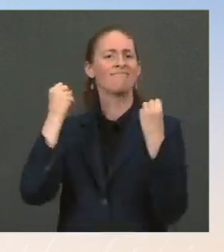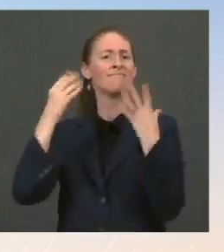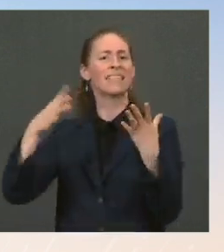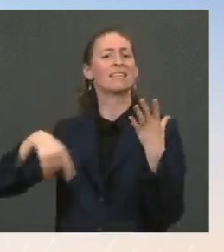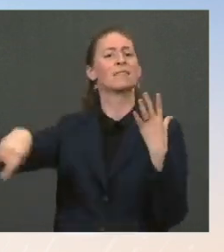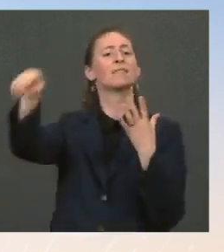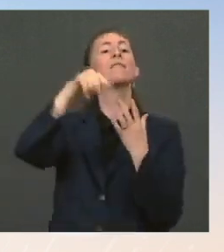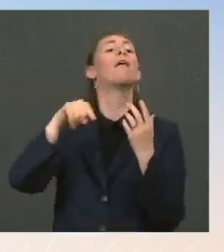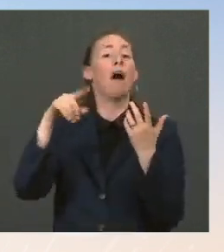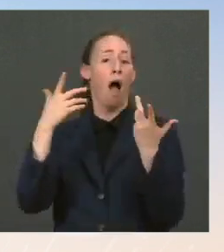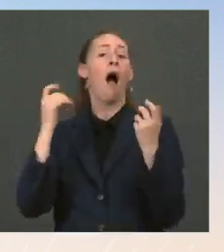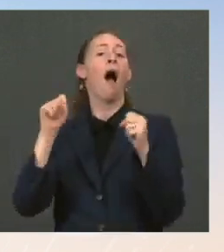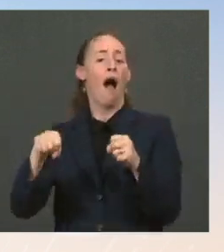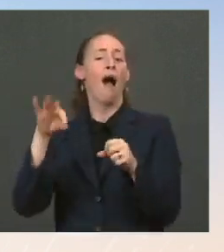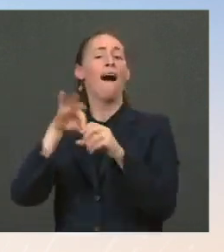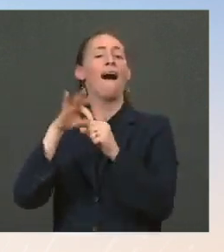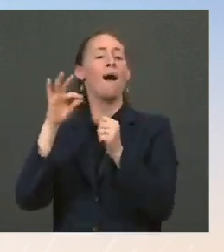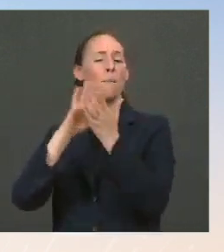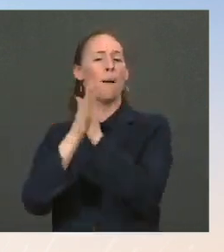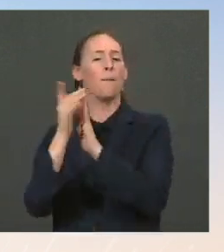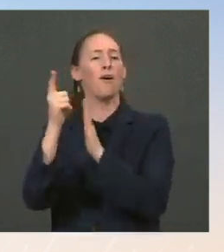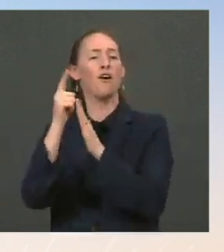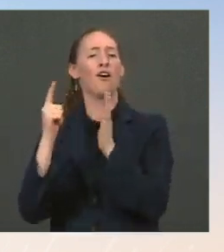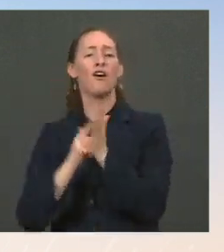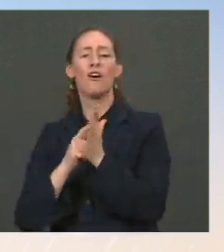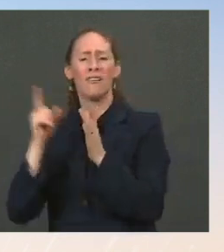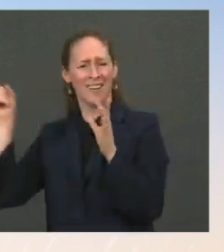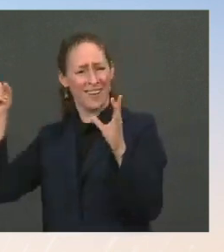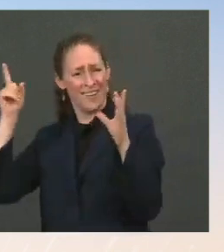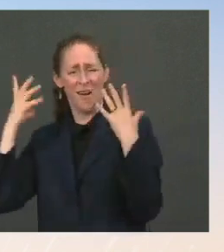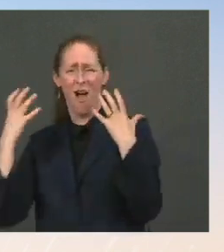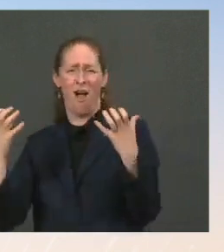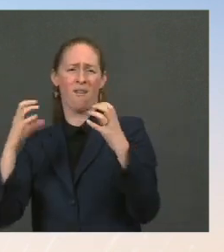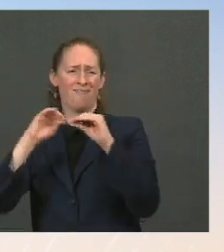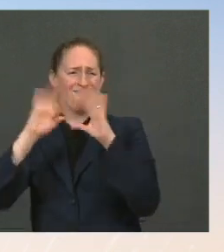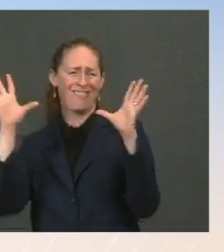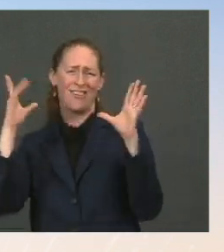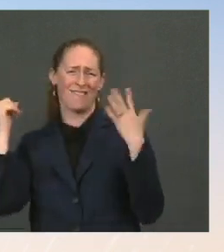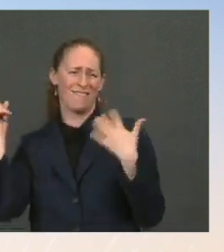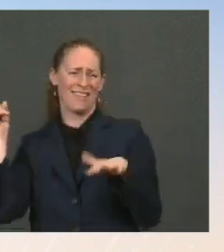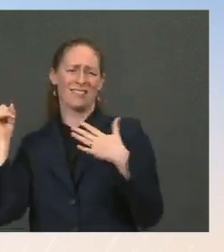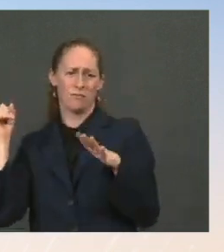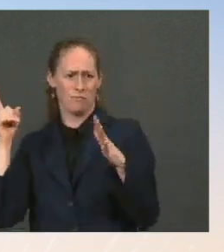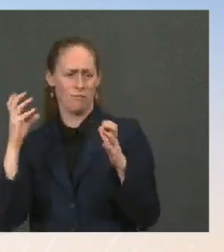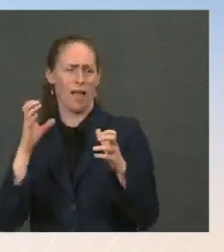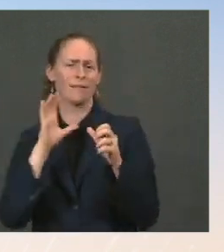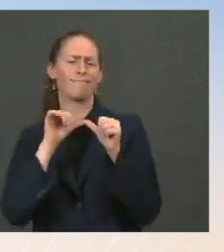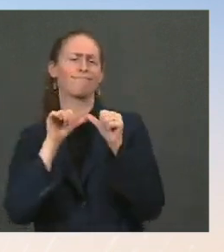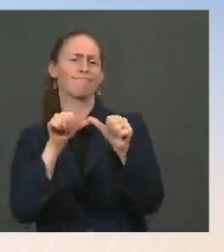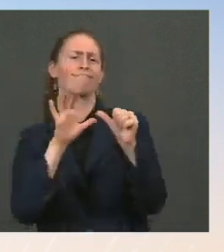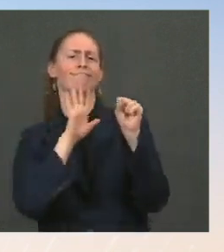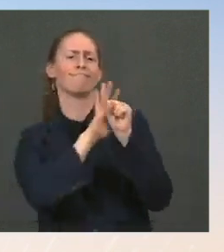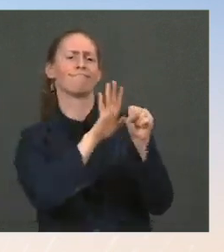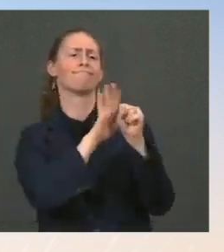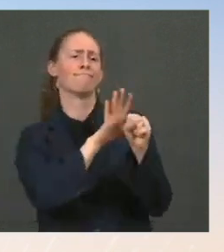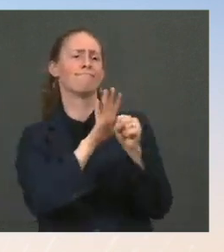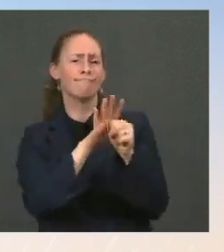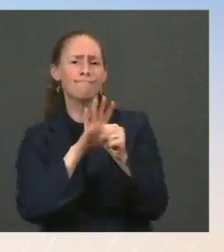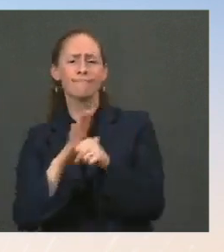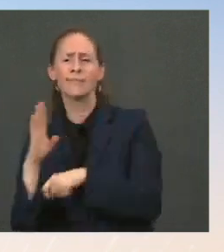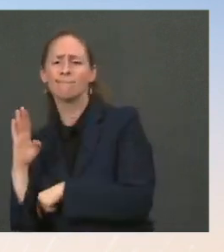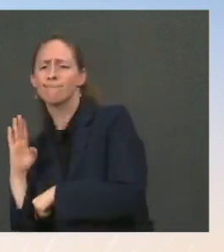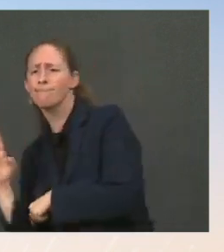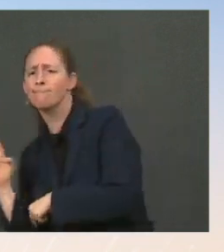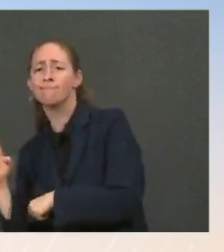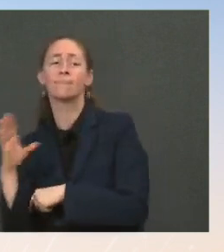has made clear that he wants voting rights to be passed into law. He will continue to advocate publicly, privately, and continue to